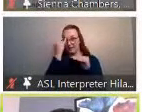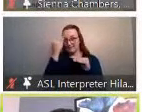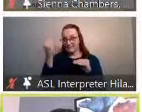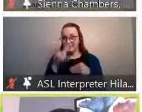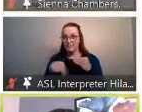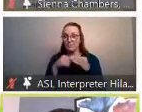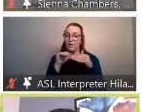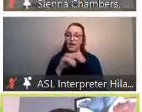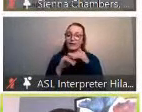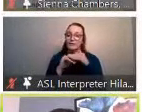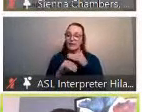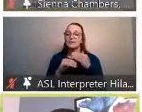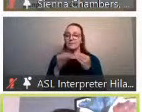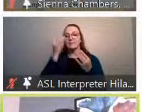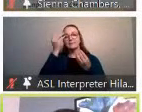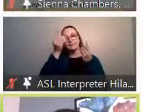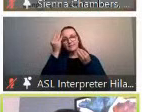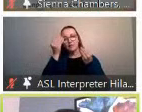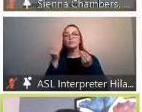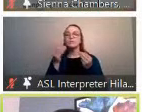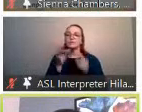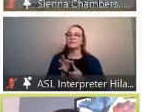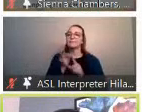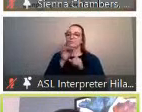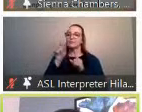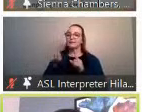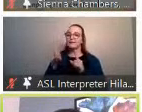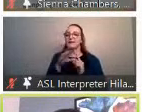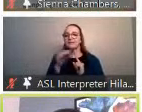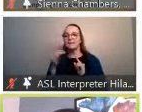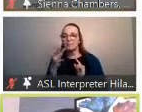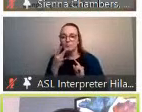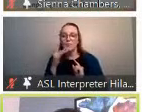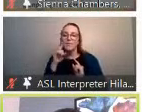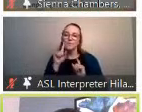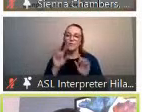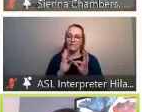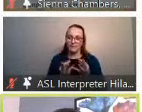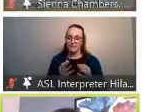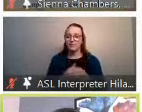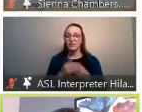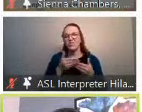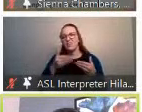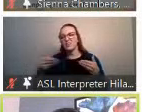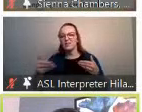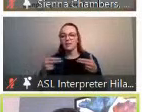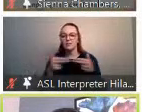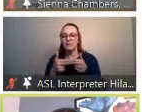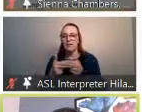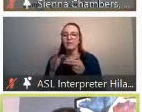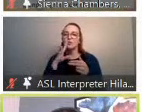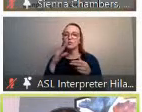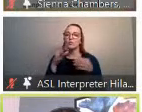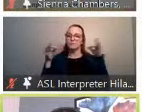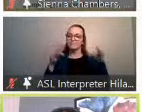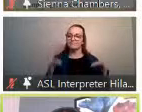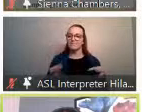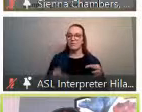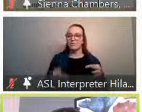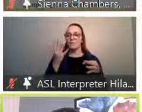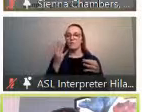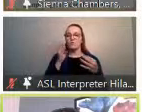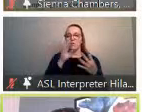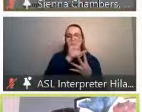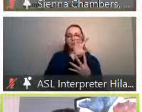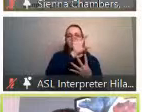unique needs and preferences of families. And so in the next set of slides, I'll describe the 4 dimensions of this new way of